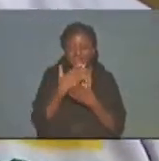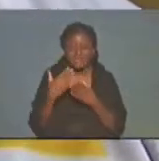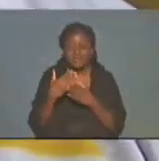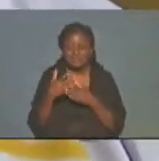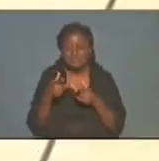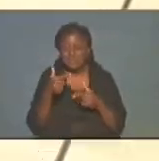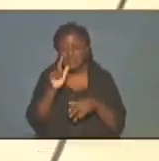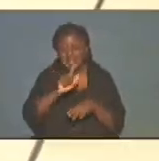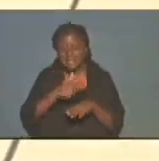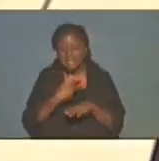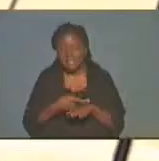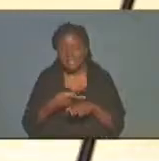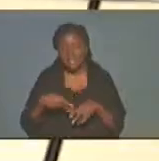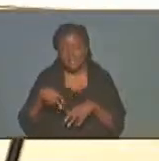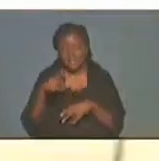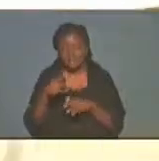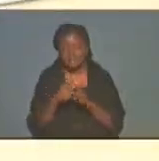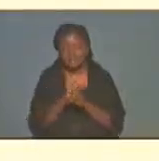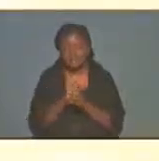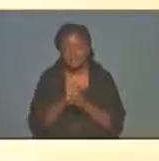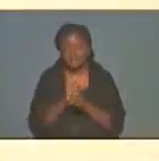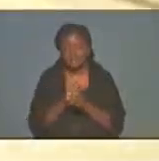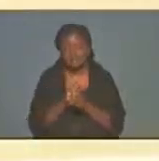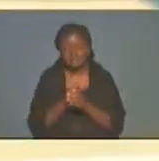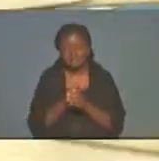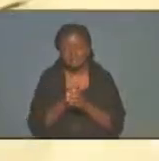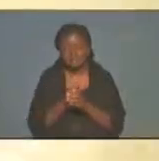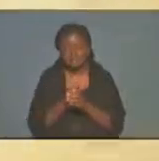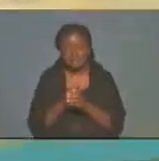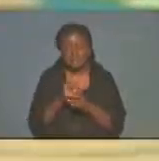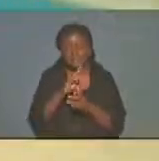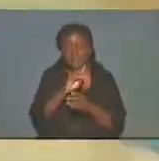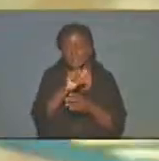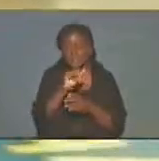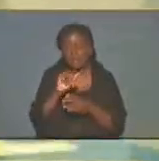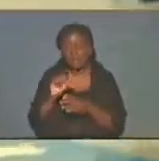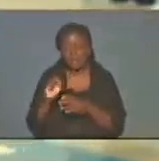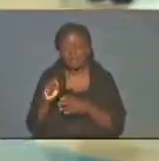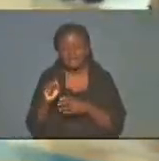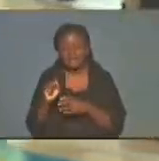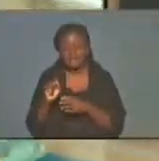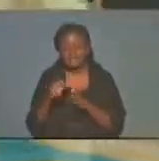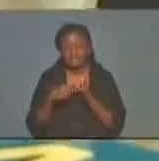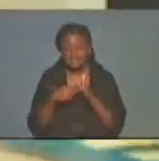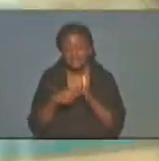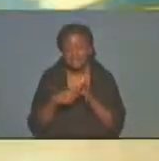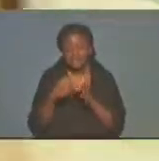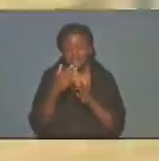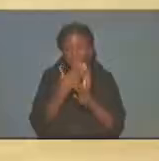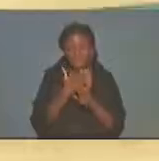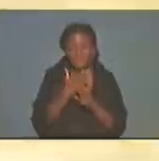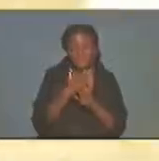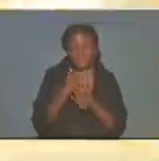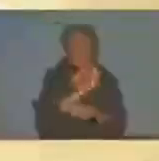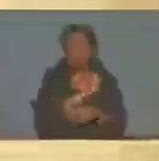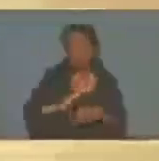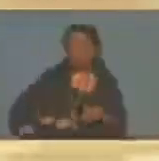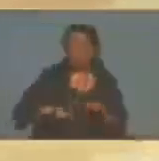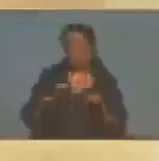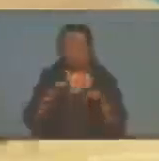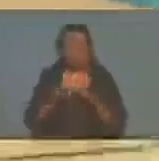we're going to clean up. In the third game of the day, it would be a BAISS showdown between the Kingsway Academy Saints and the